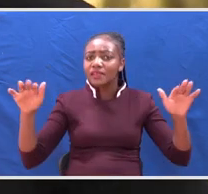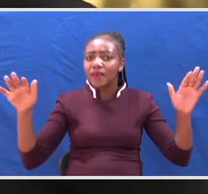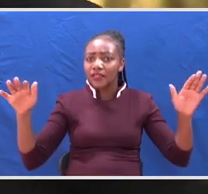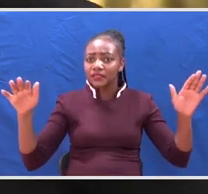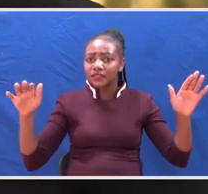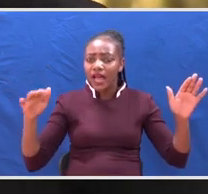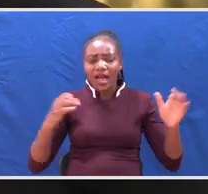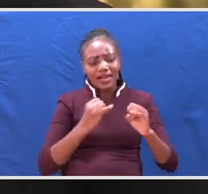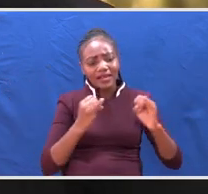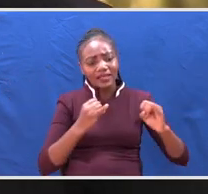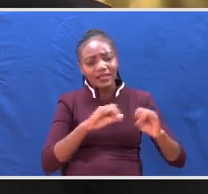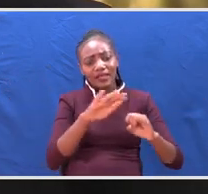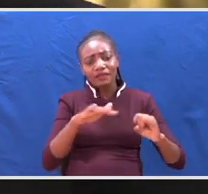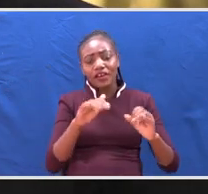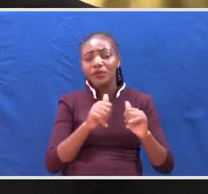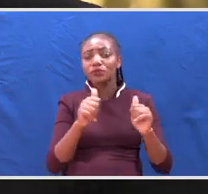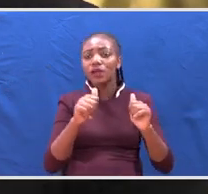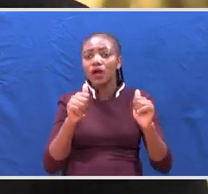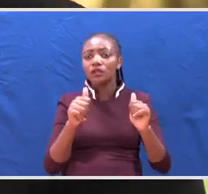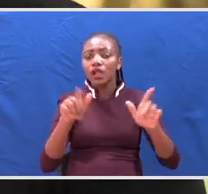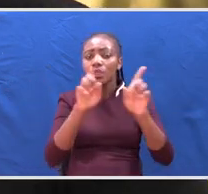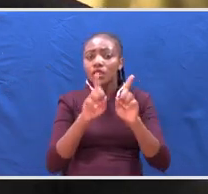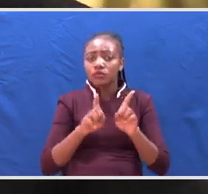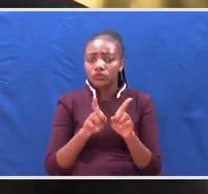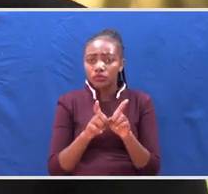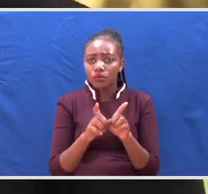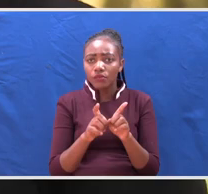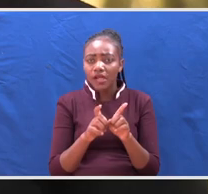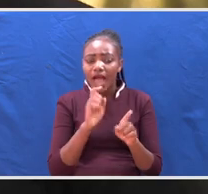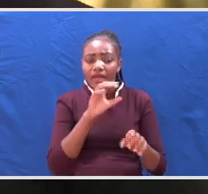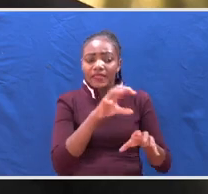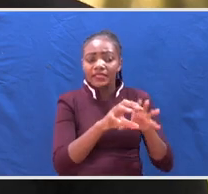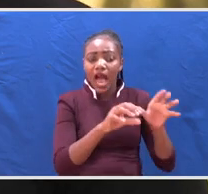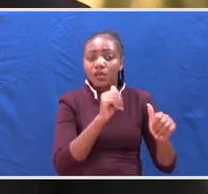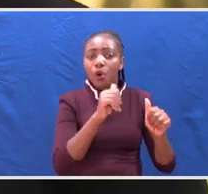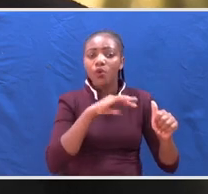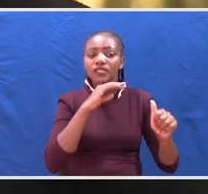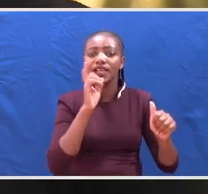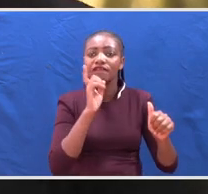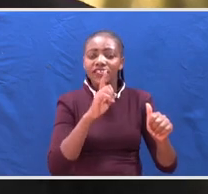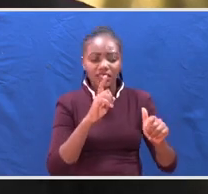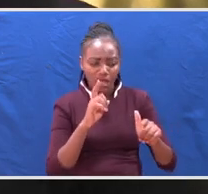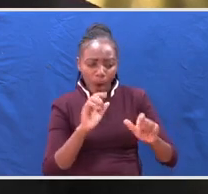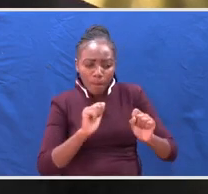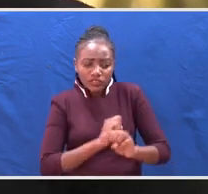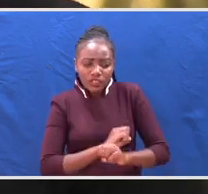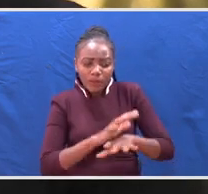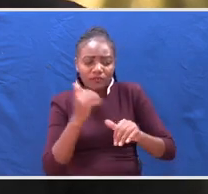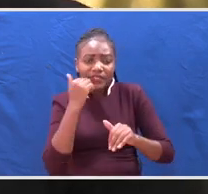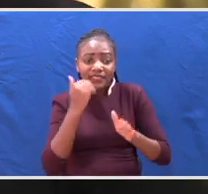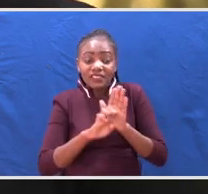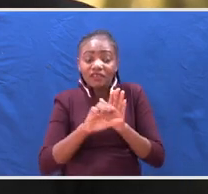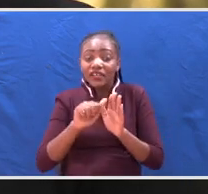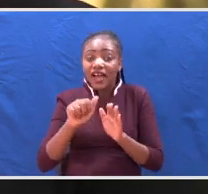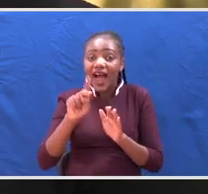our garbage collectors. Instead of that carcass causing spreading of diseases like anthrax,